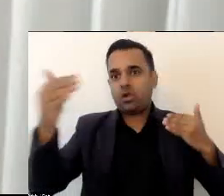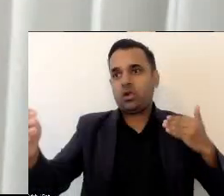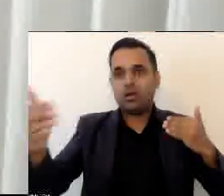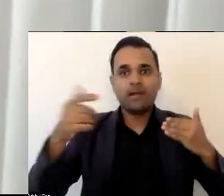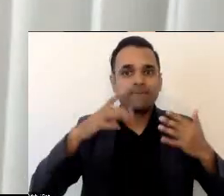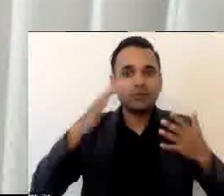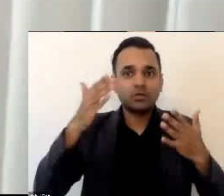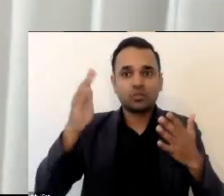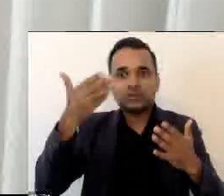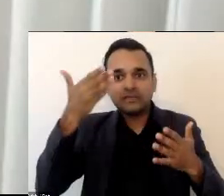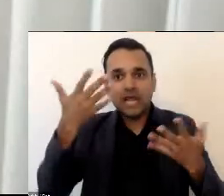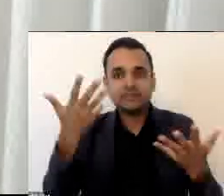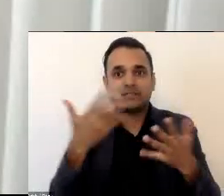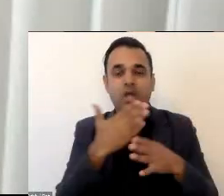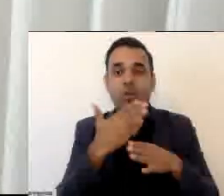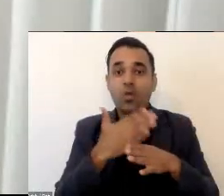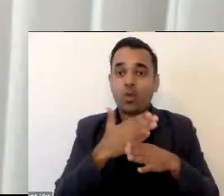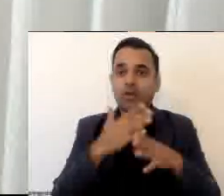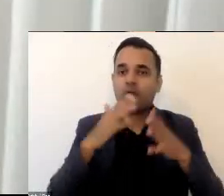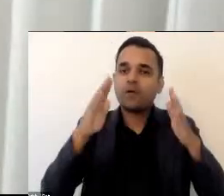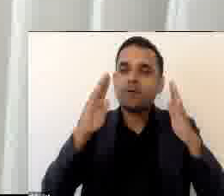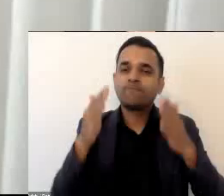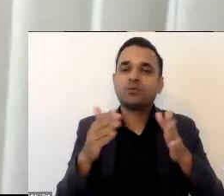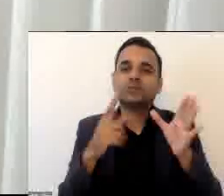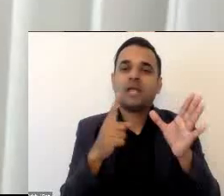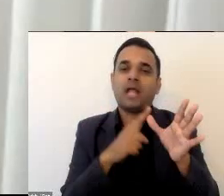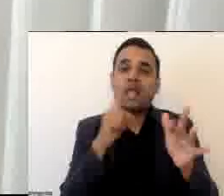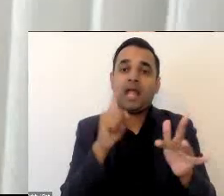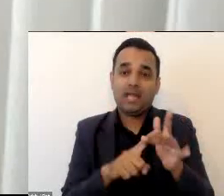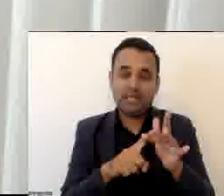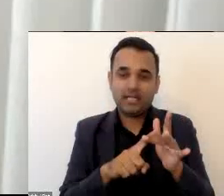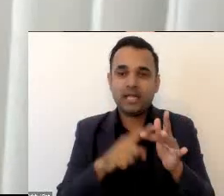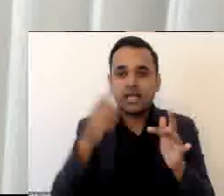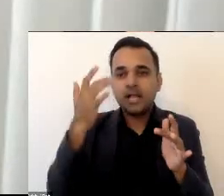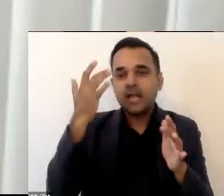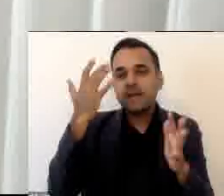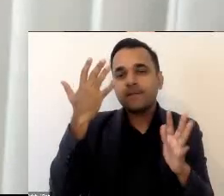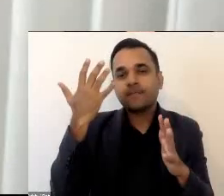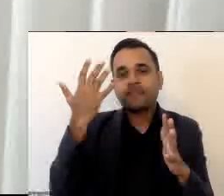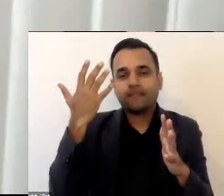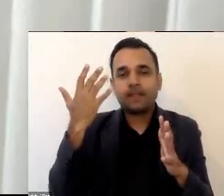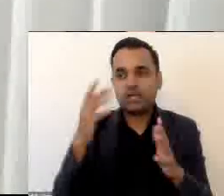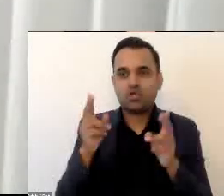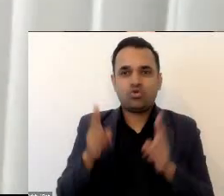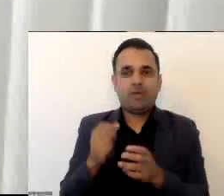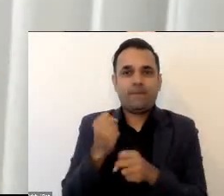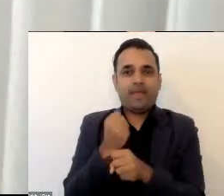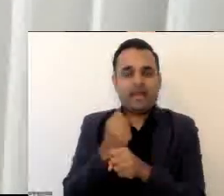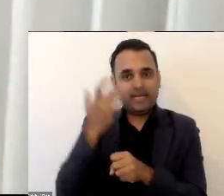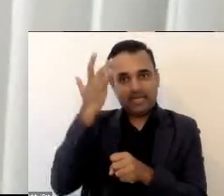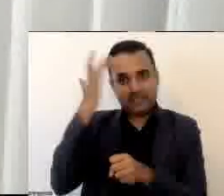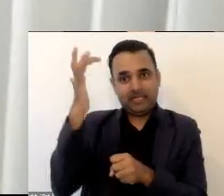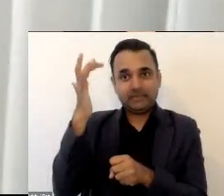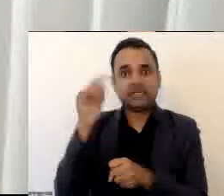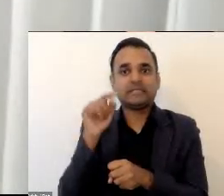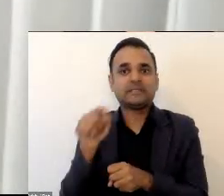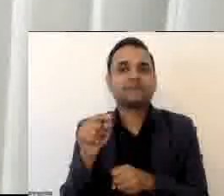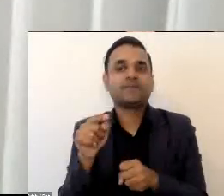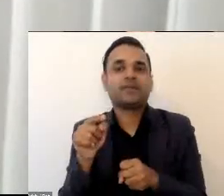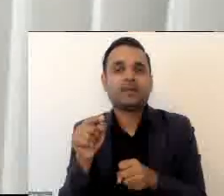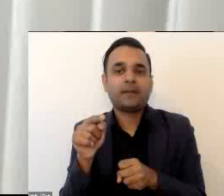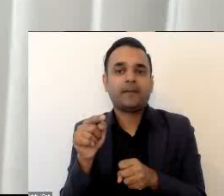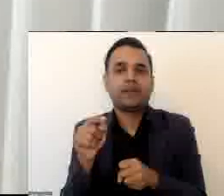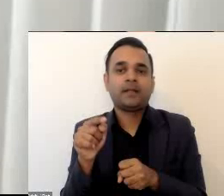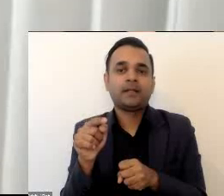said, focuses on supporting the governments in developing these national action plans, but then also developing tools and guidance, you know, raising awareness